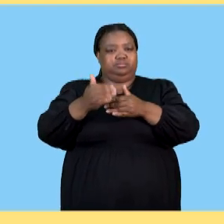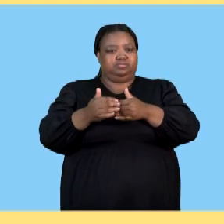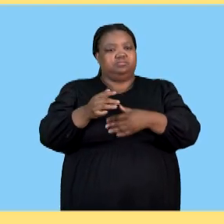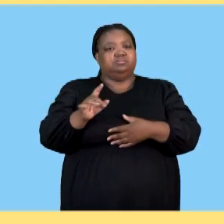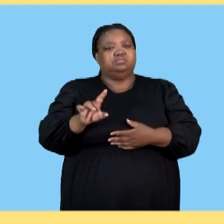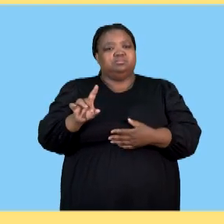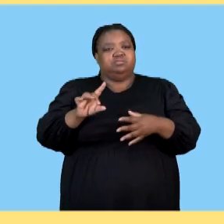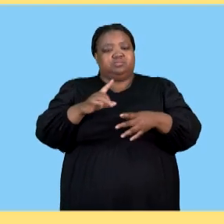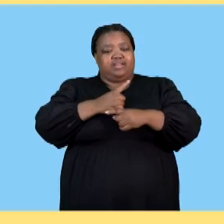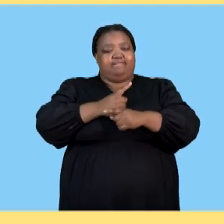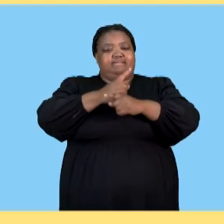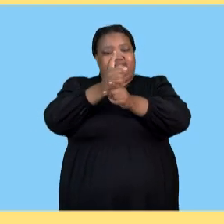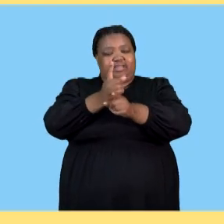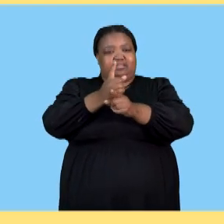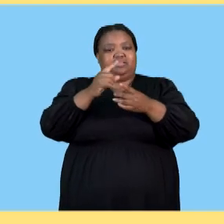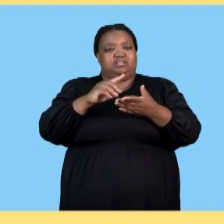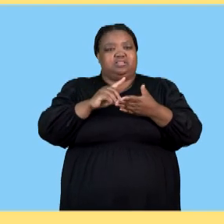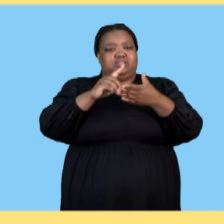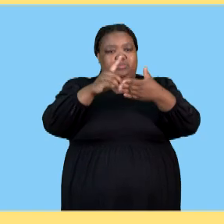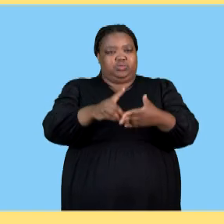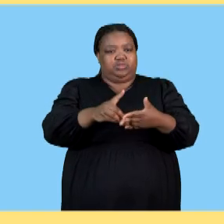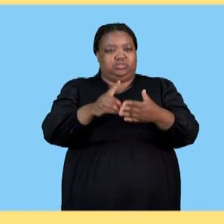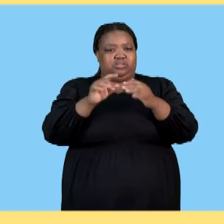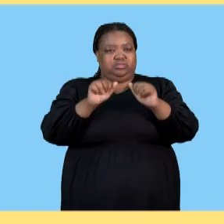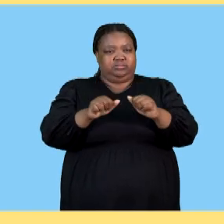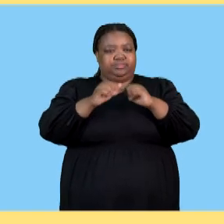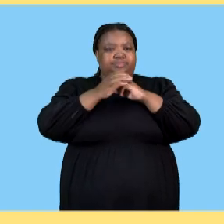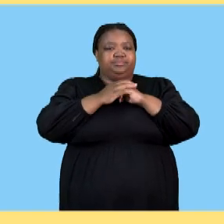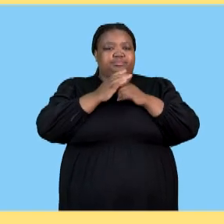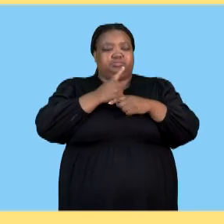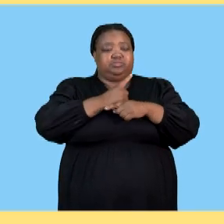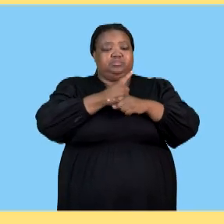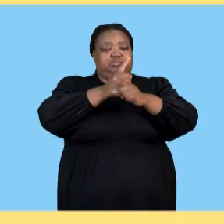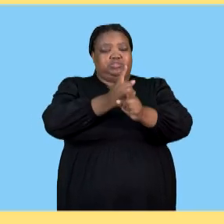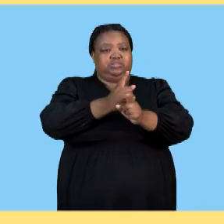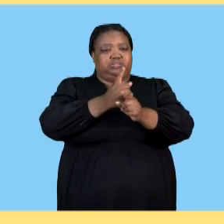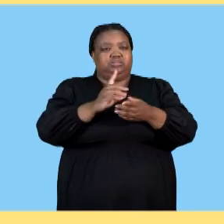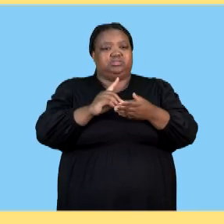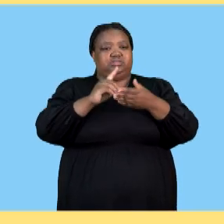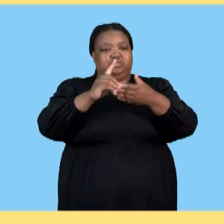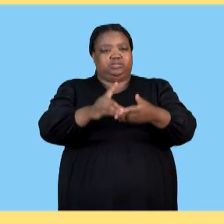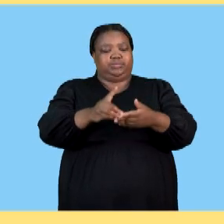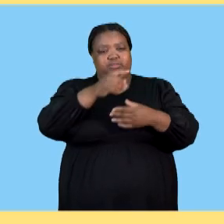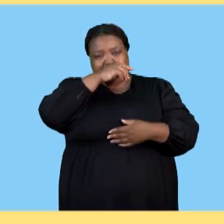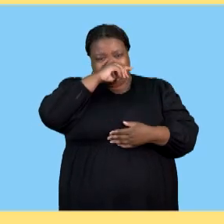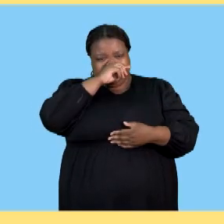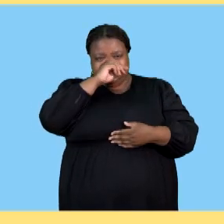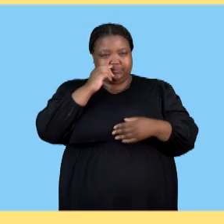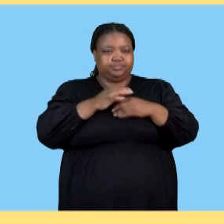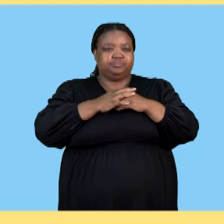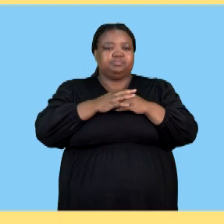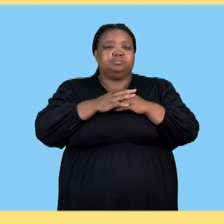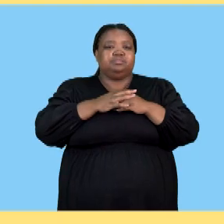next one that I'll take is my fixed deposit. I will then bring my fixed